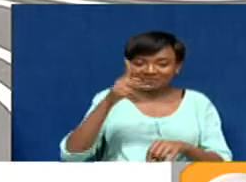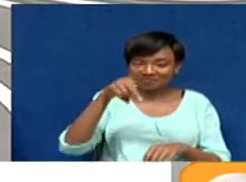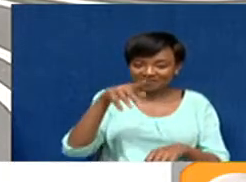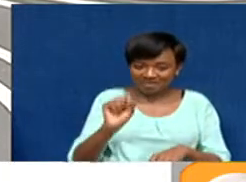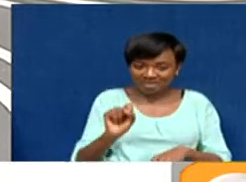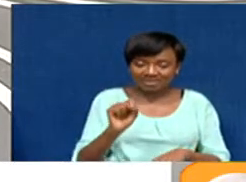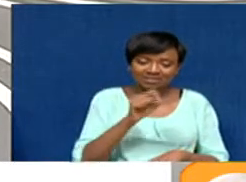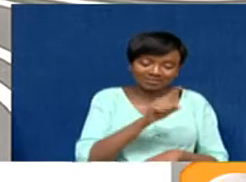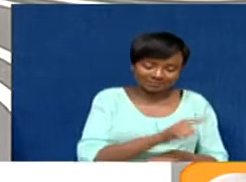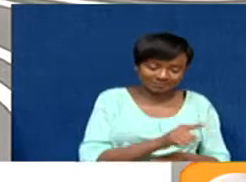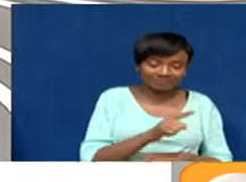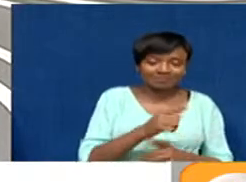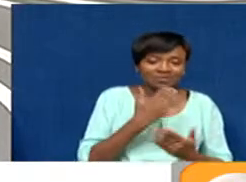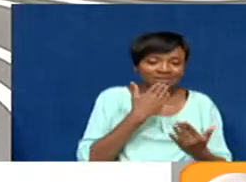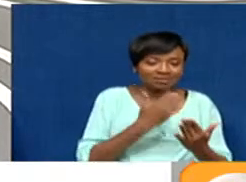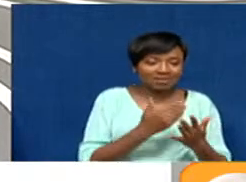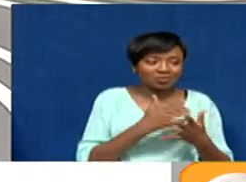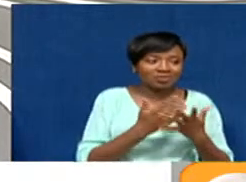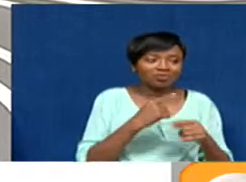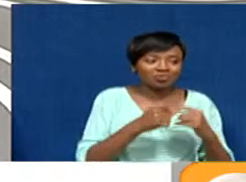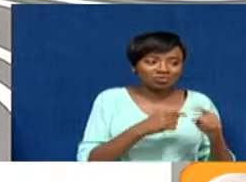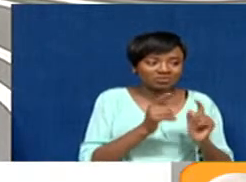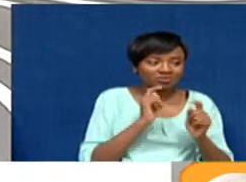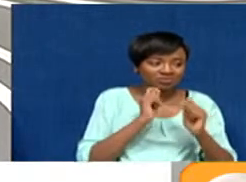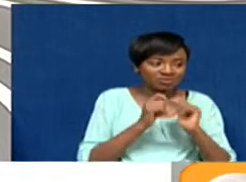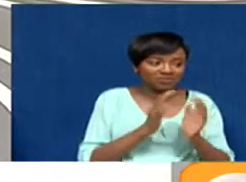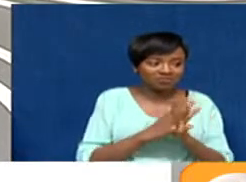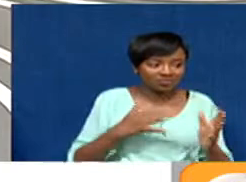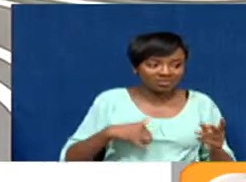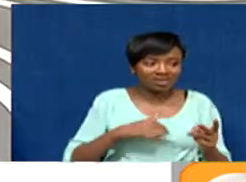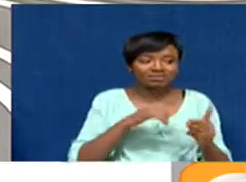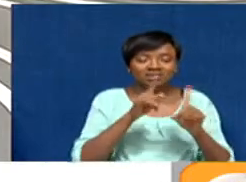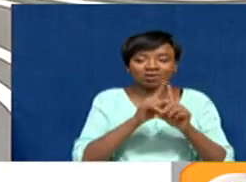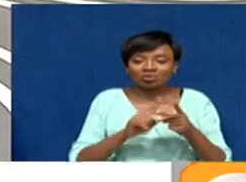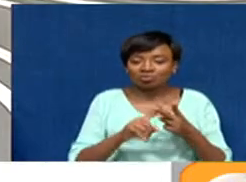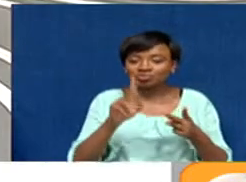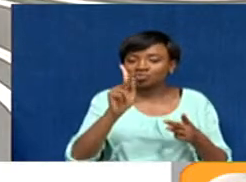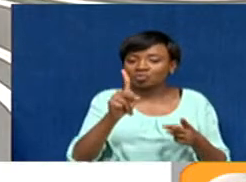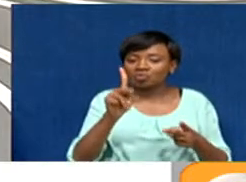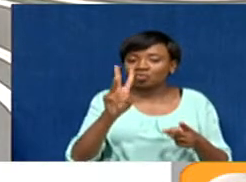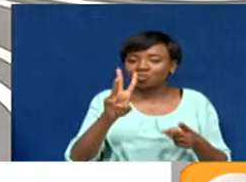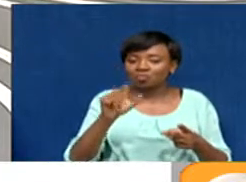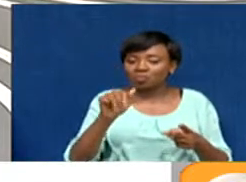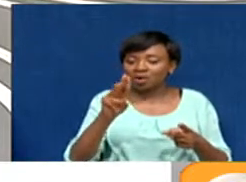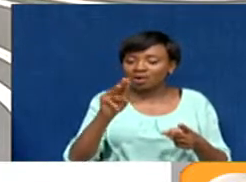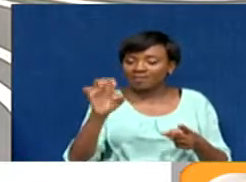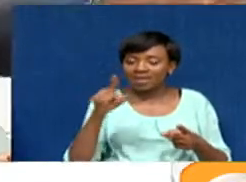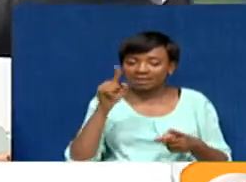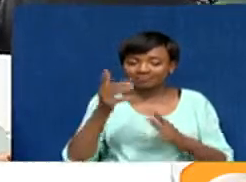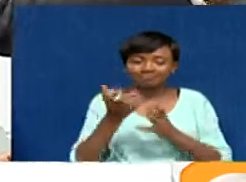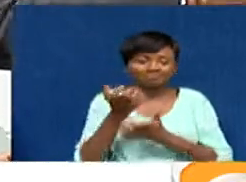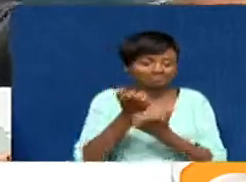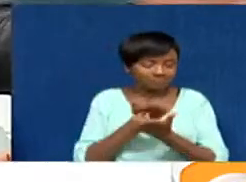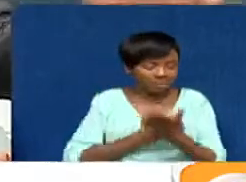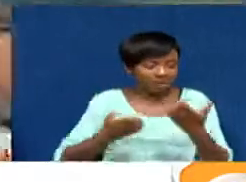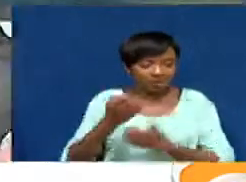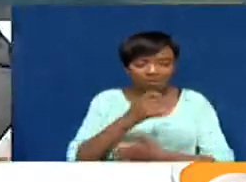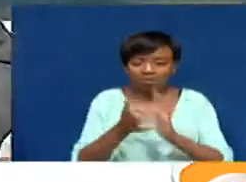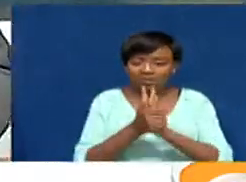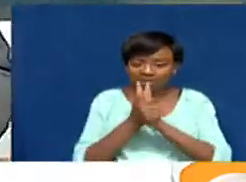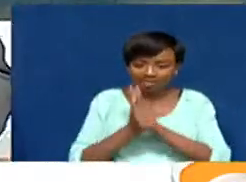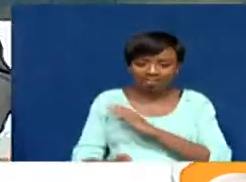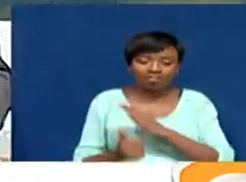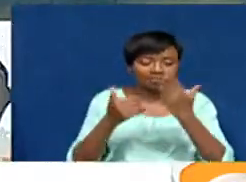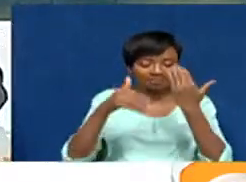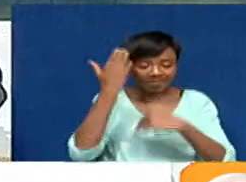Andrew Kamau, thank you for staying with us. We've had Kwame Owino, the CEO of the Institute of Economic Affairs, here with us in studio. Next to him,